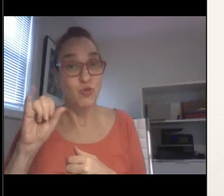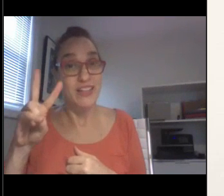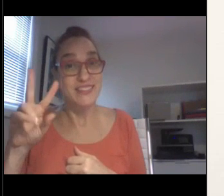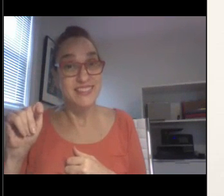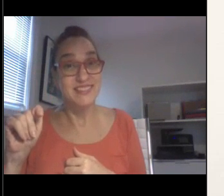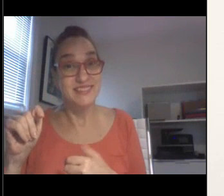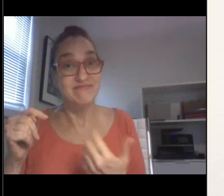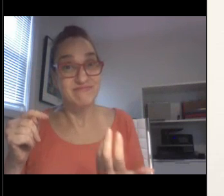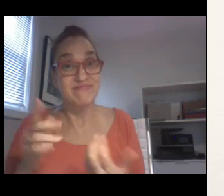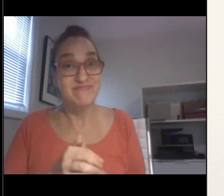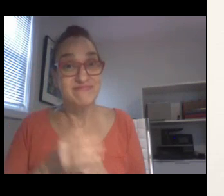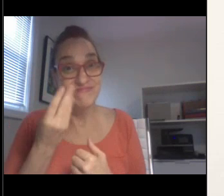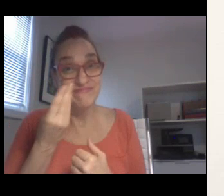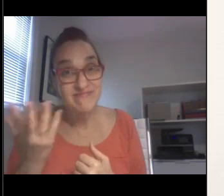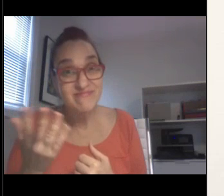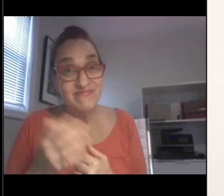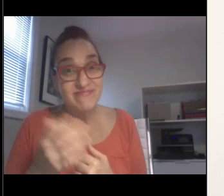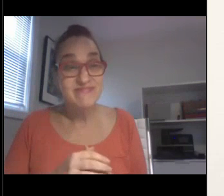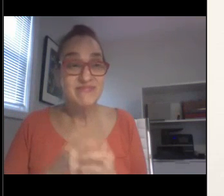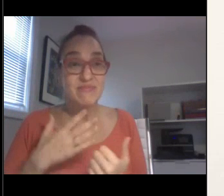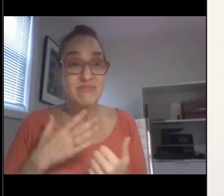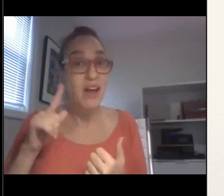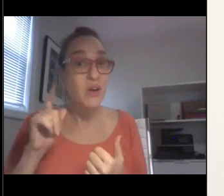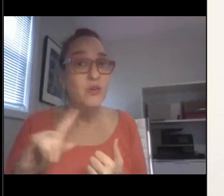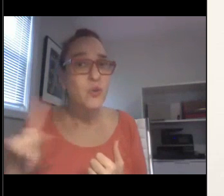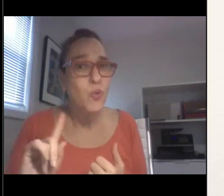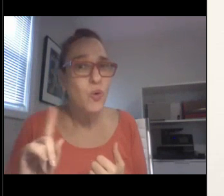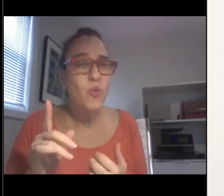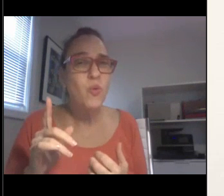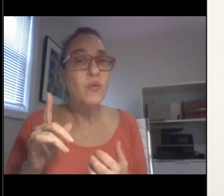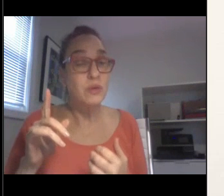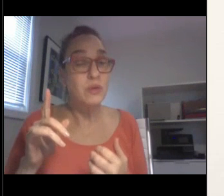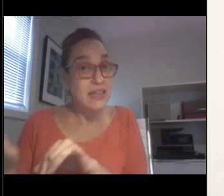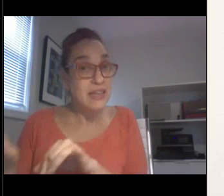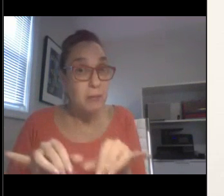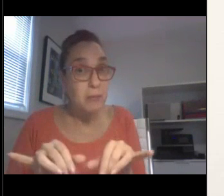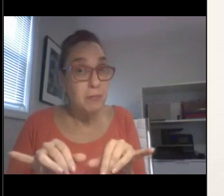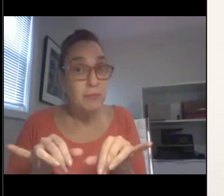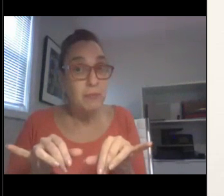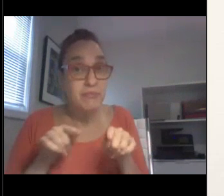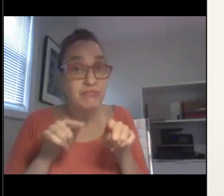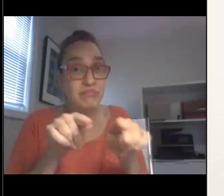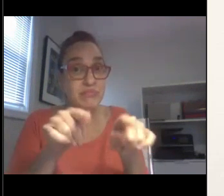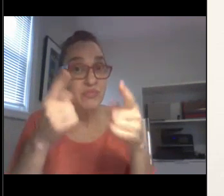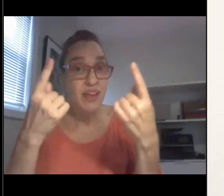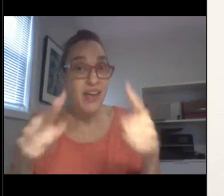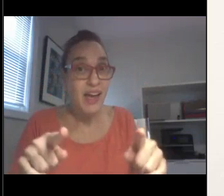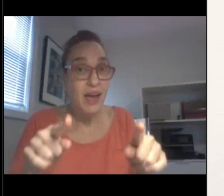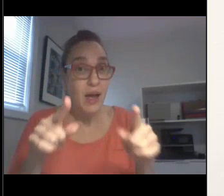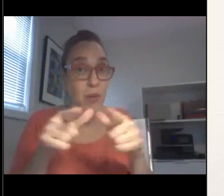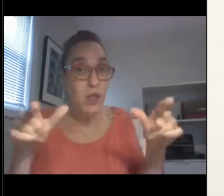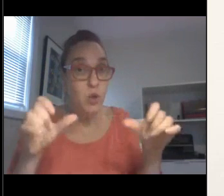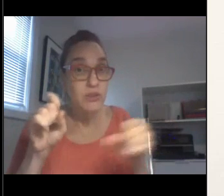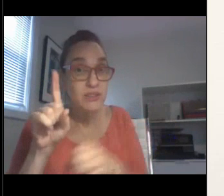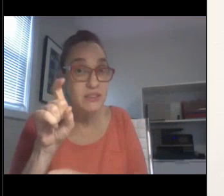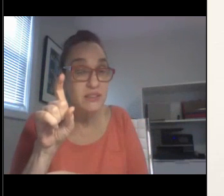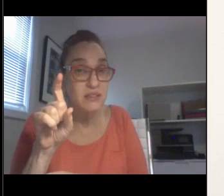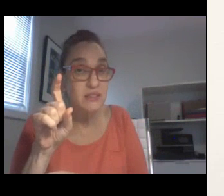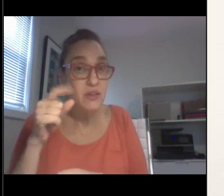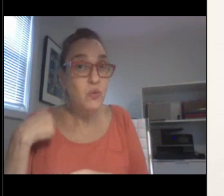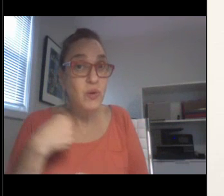you is, where is this happening in linguistics? Are there any proxies, topics, methods,